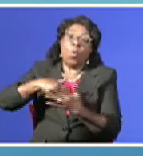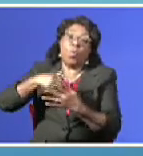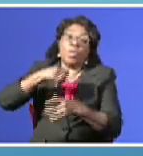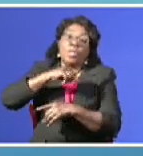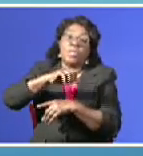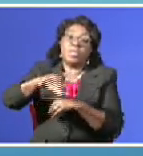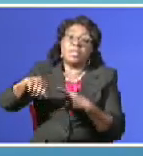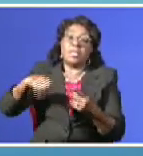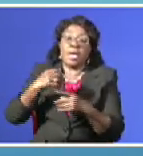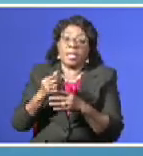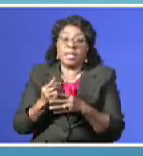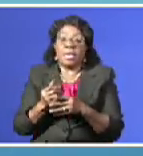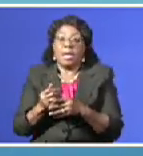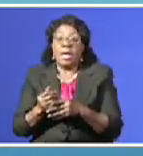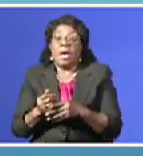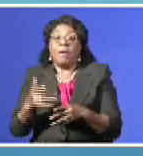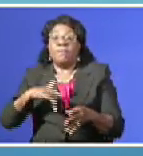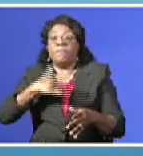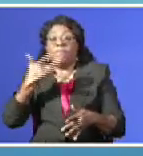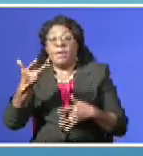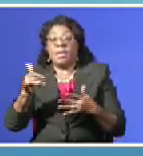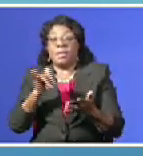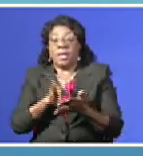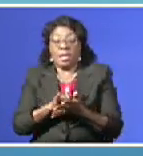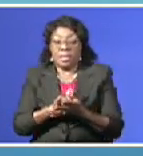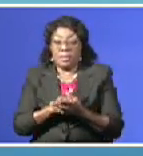be understood. In fact, some studies show